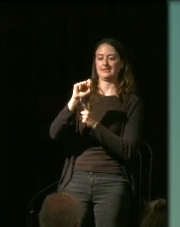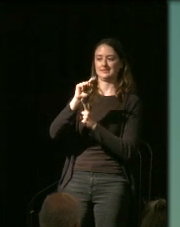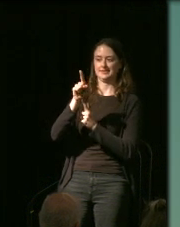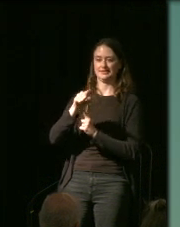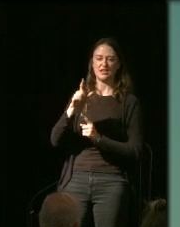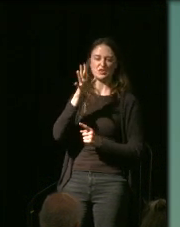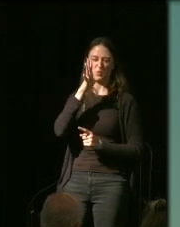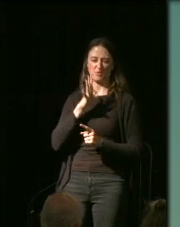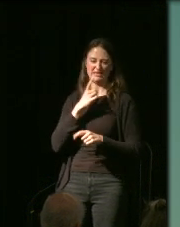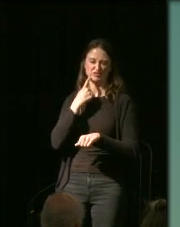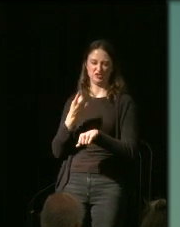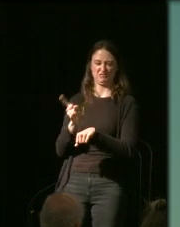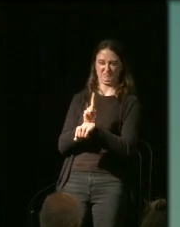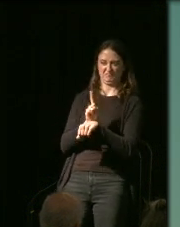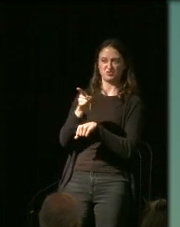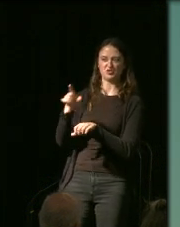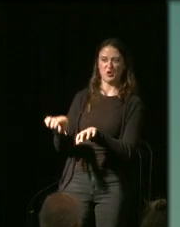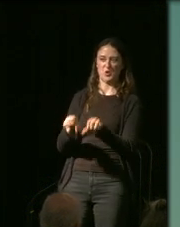sorry.